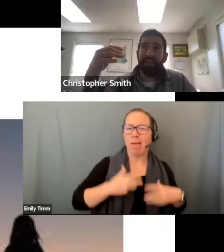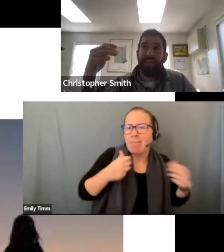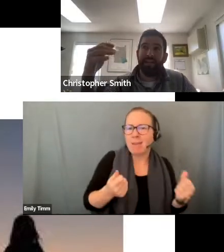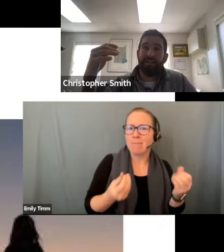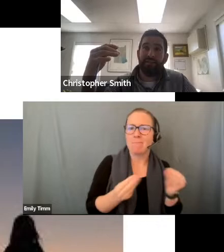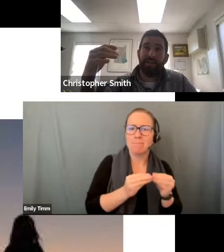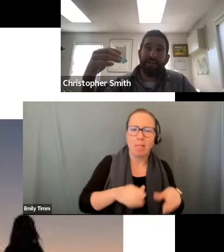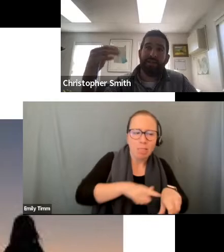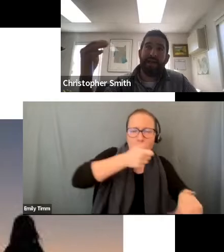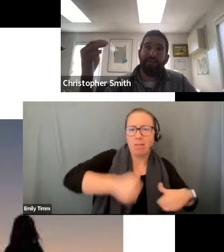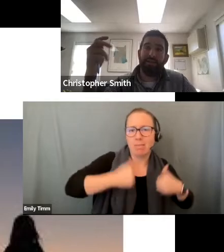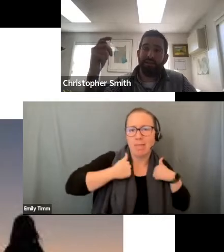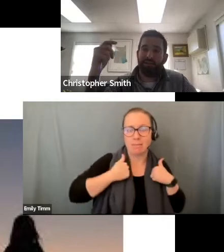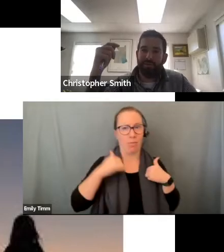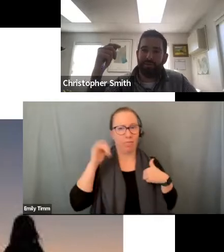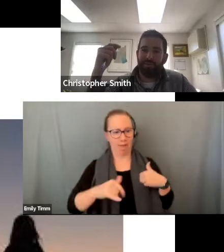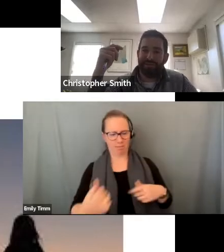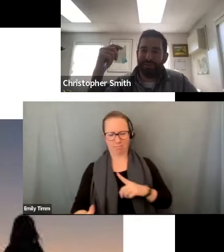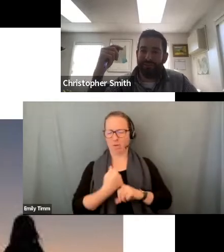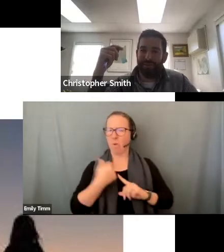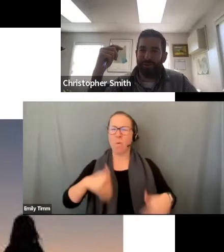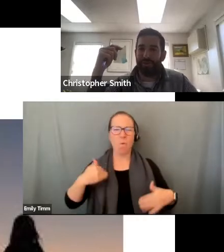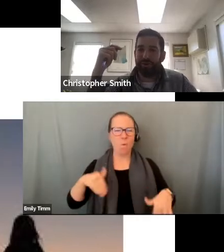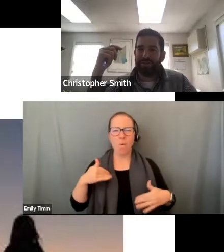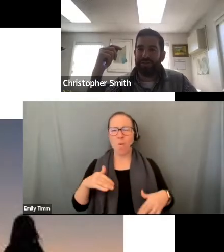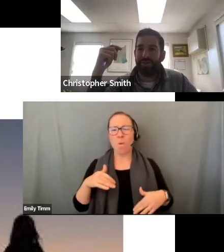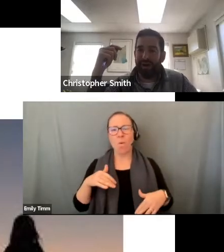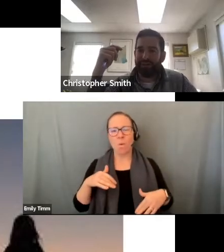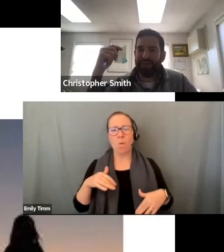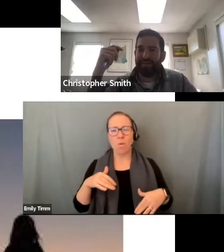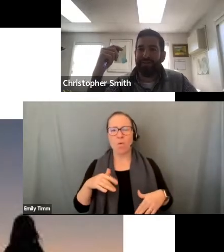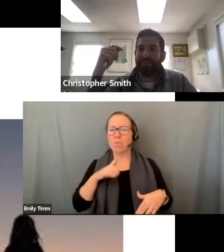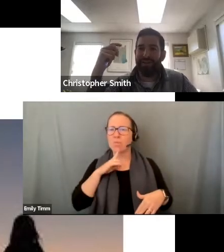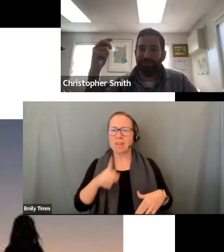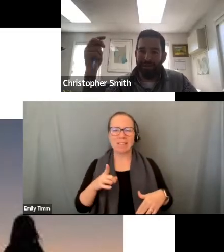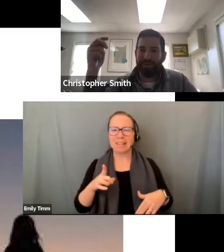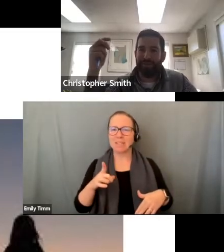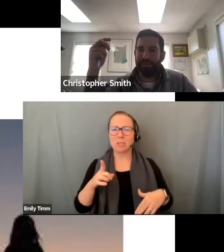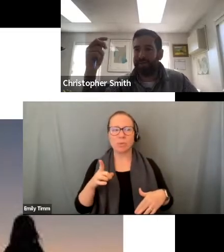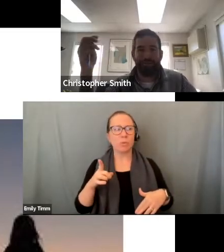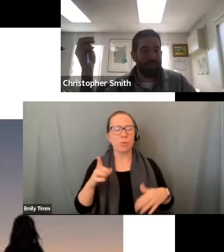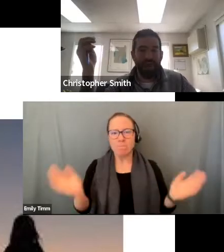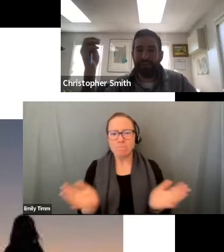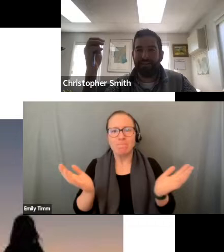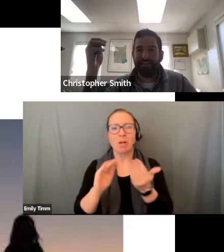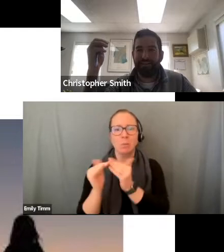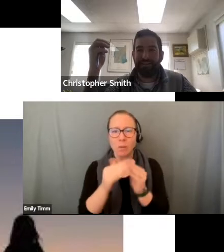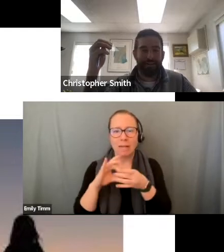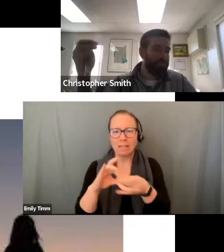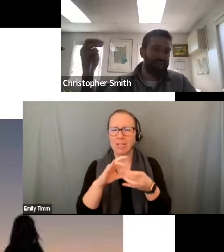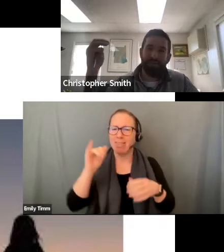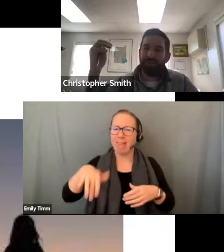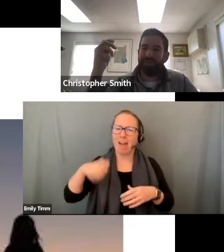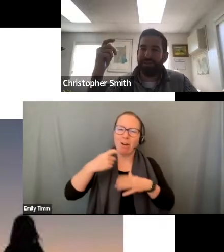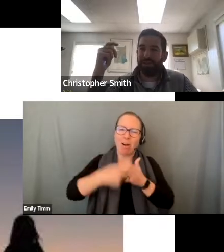the connection that we can establish in our communities is often the lowest cost intervention that we can provide. A